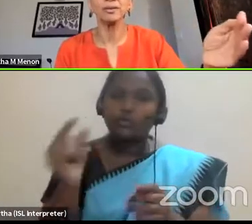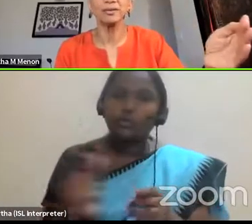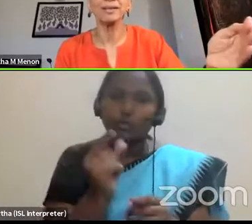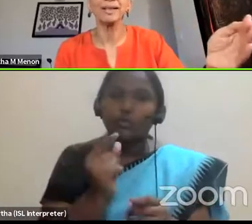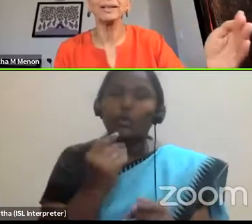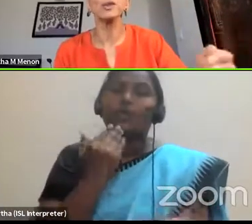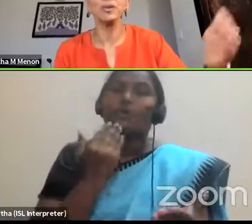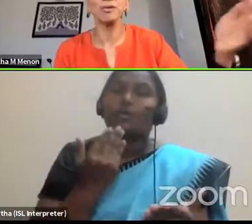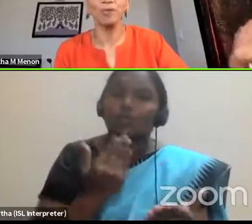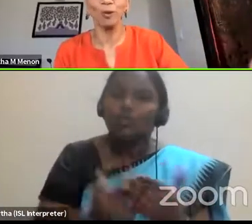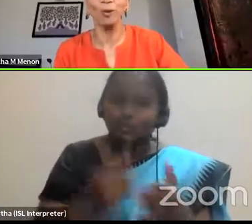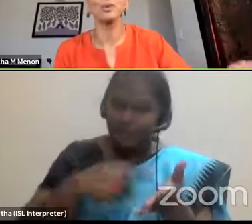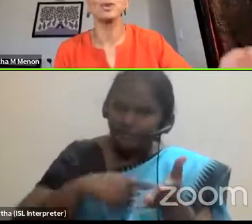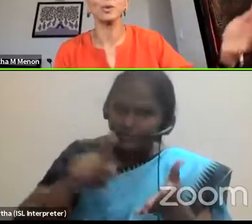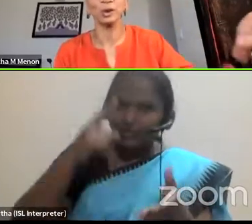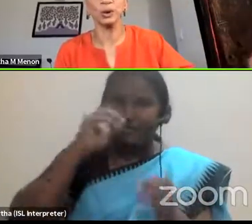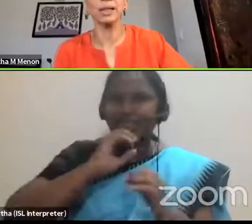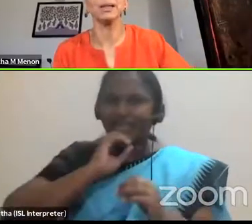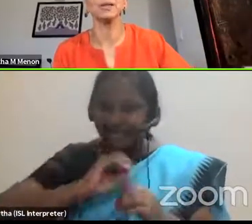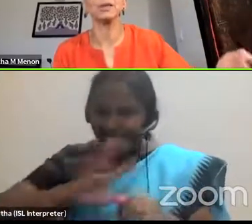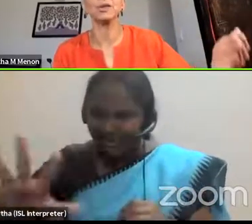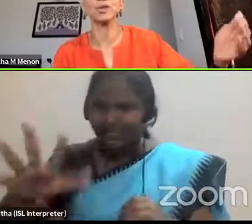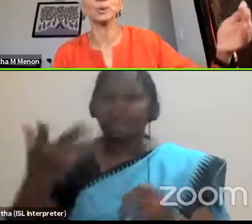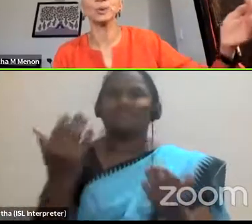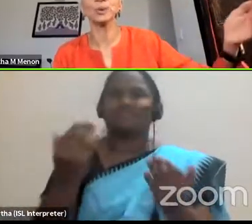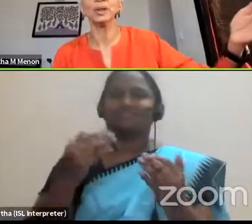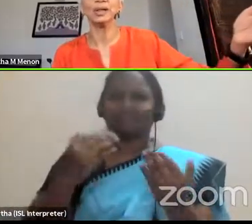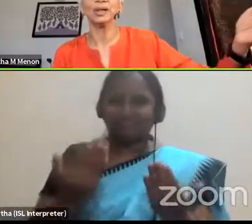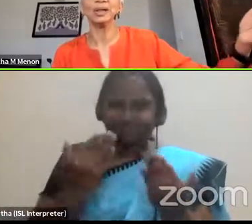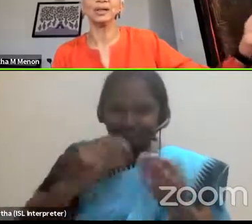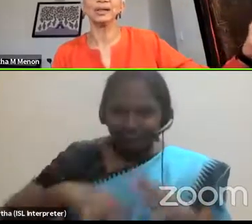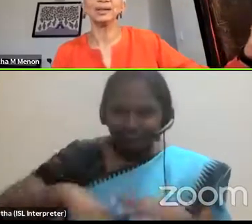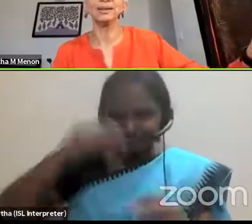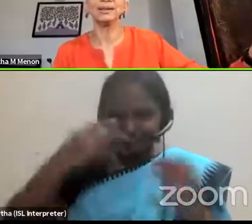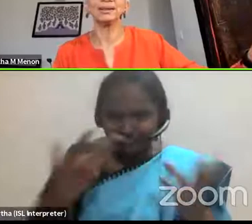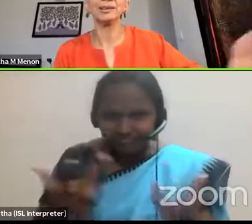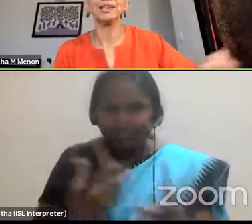good, right? It's to inform, it's to educate, it's to